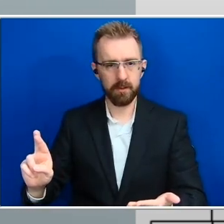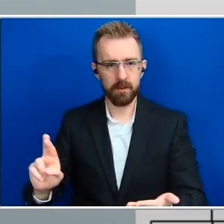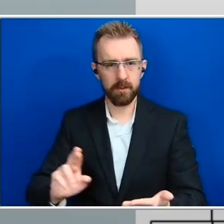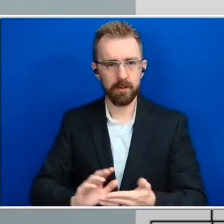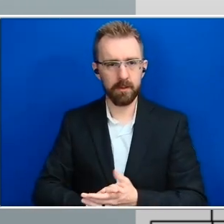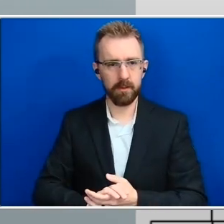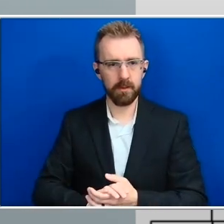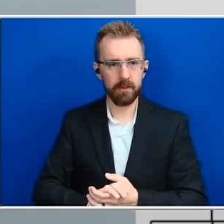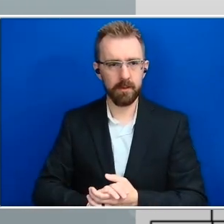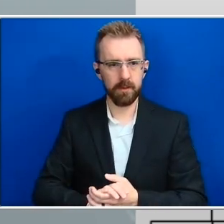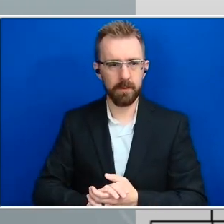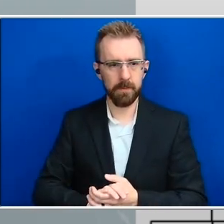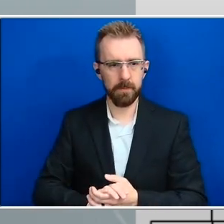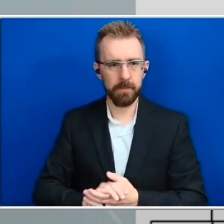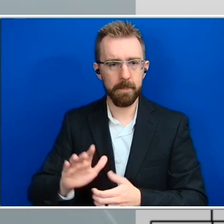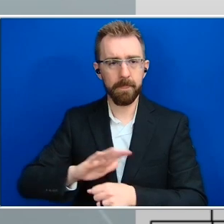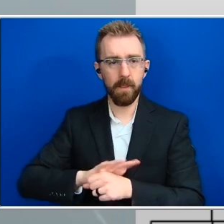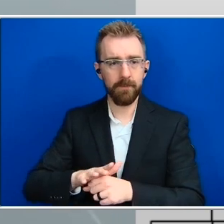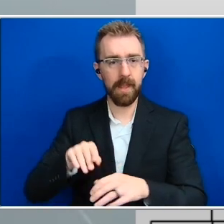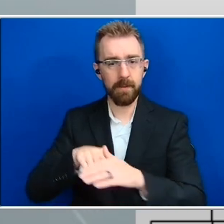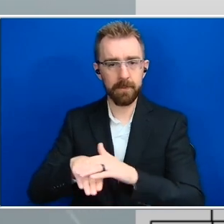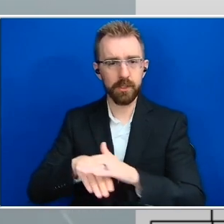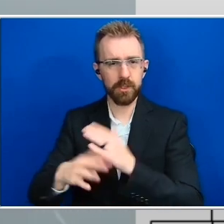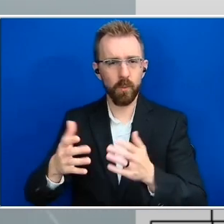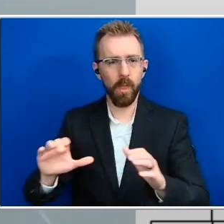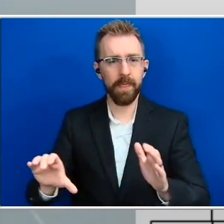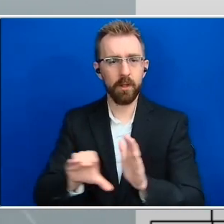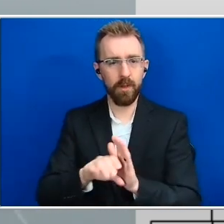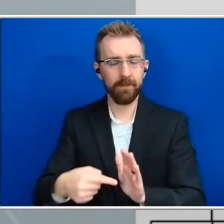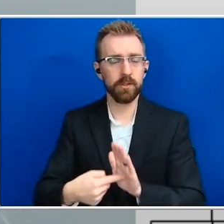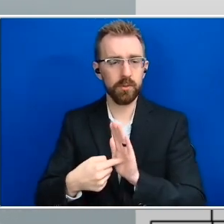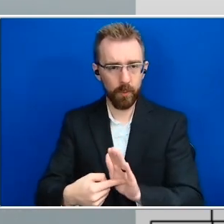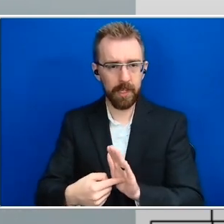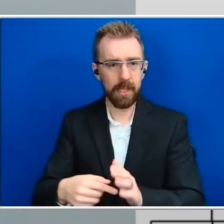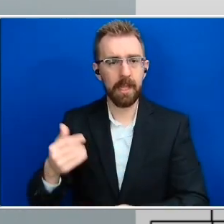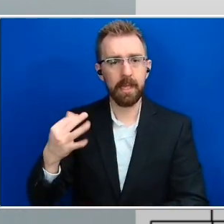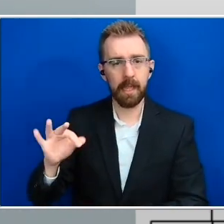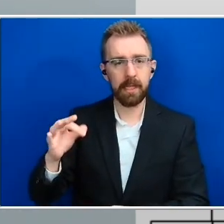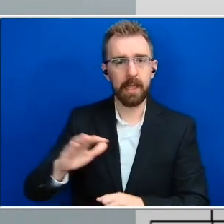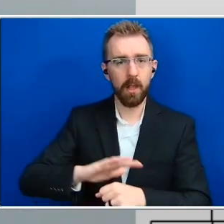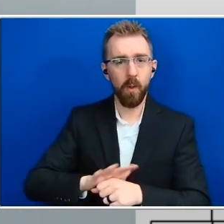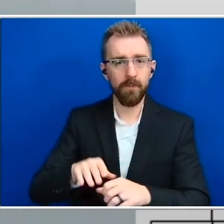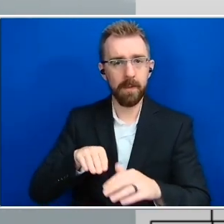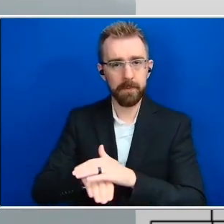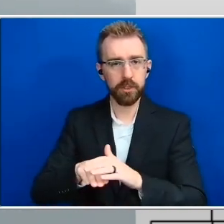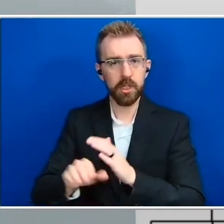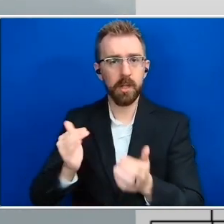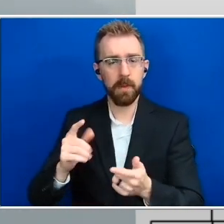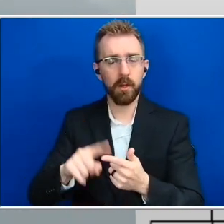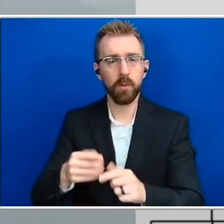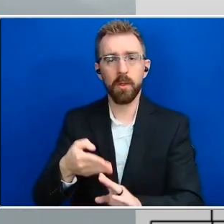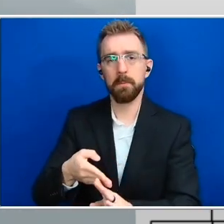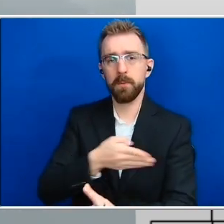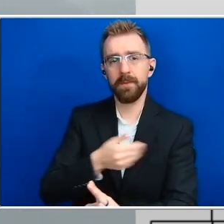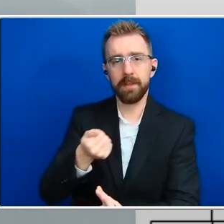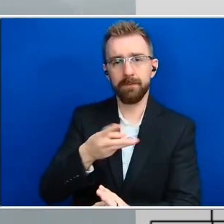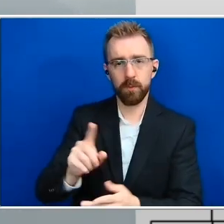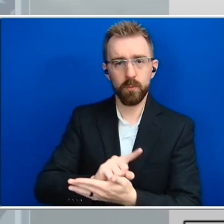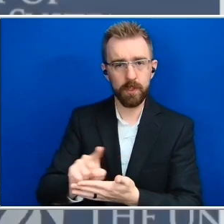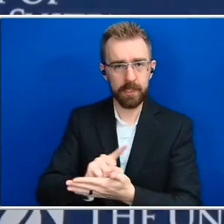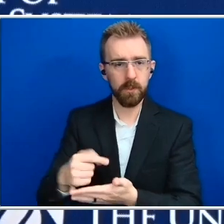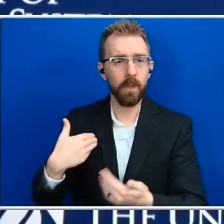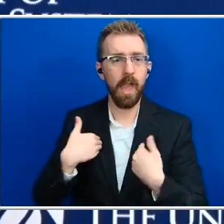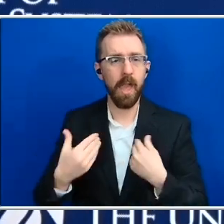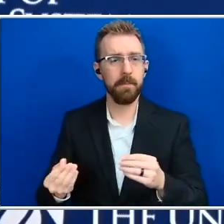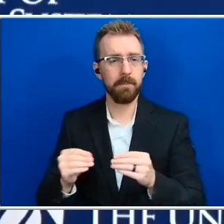graph is showing. 19 COVID admissions compared to the previous couple weeks where we had more of the 10 or 11. So